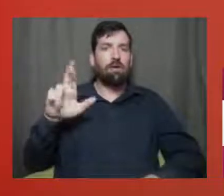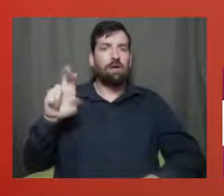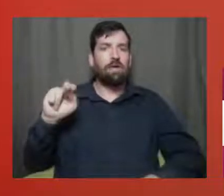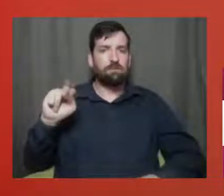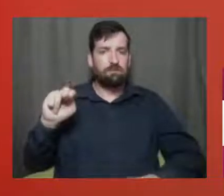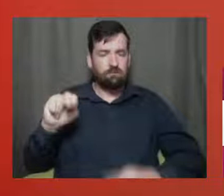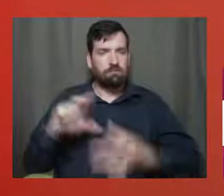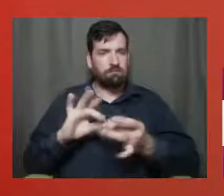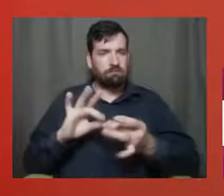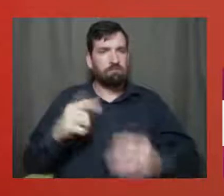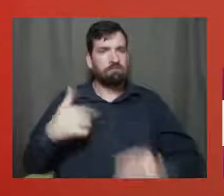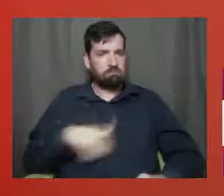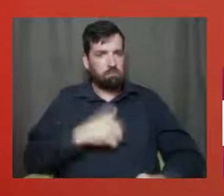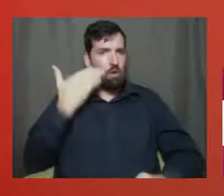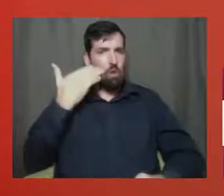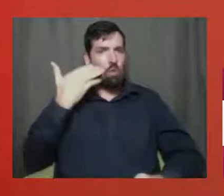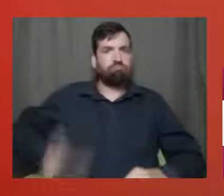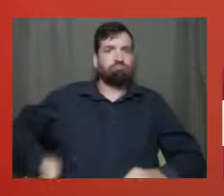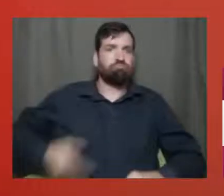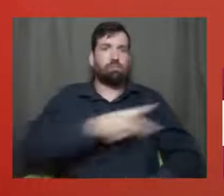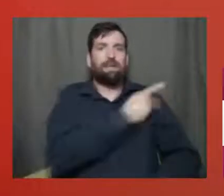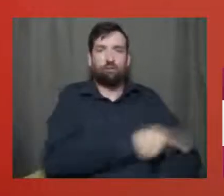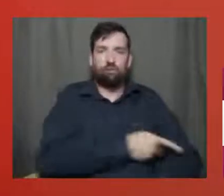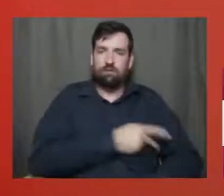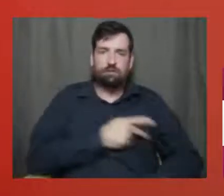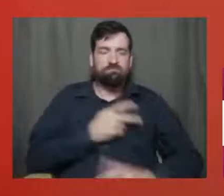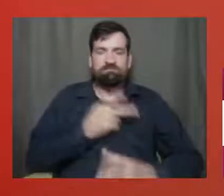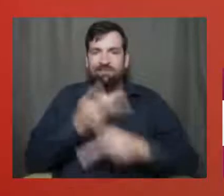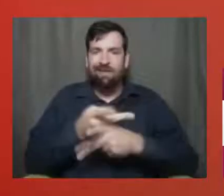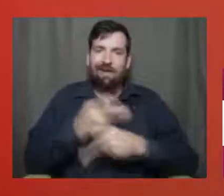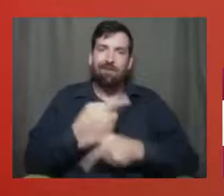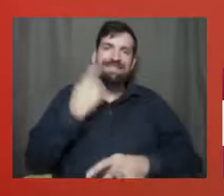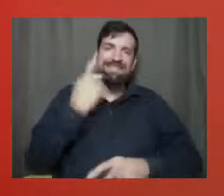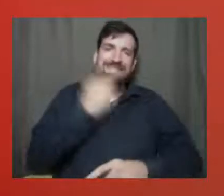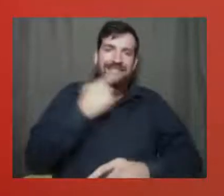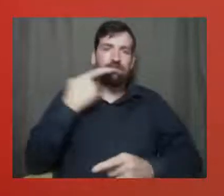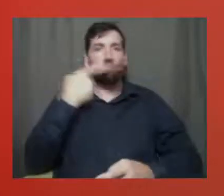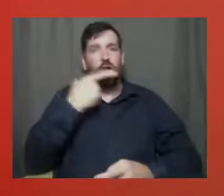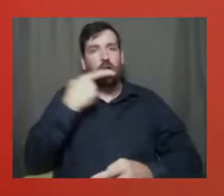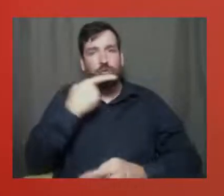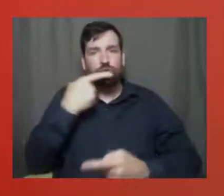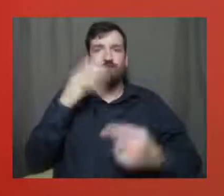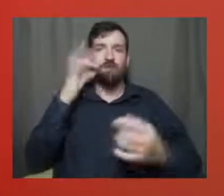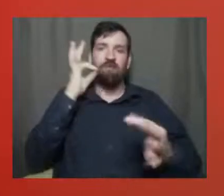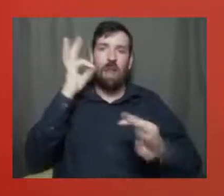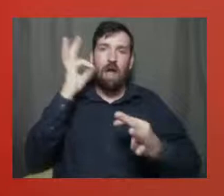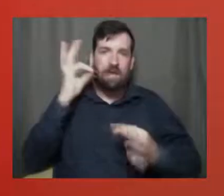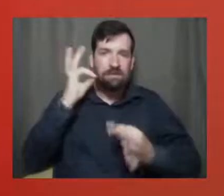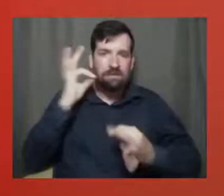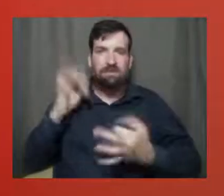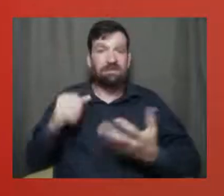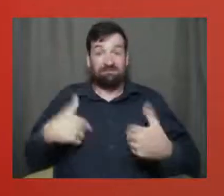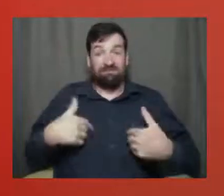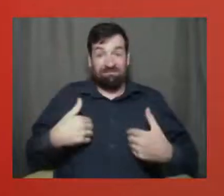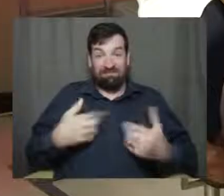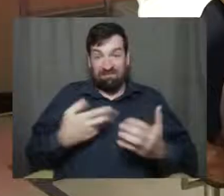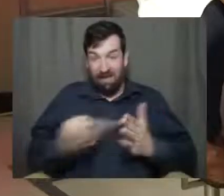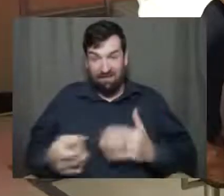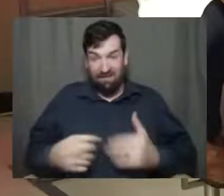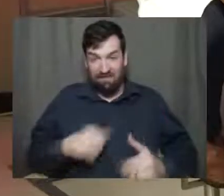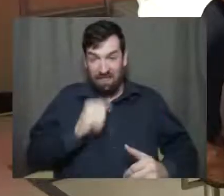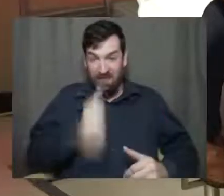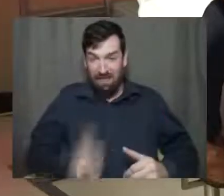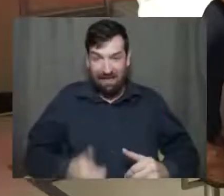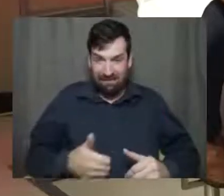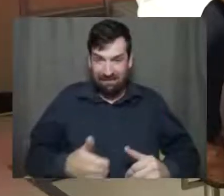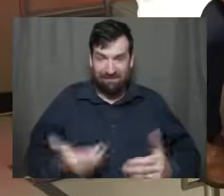as patients, taking care of our teeth and brushing our teeth and flossing. And I haven't always been the best at that, to be honest. And I've worked at that the last